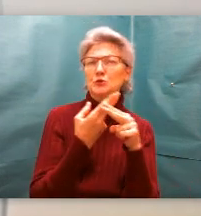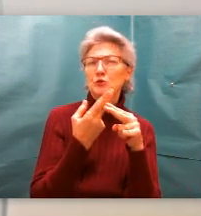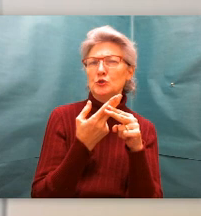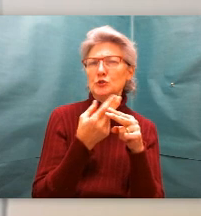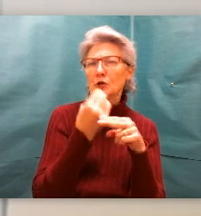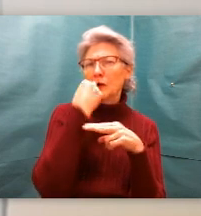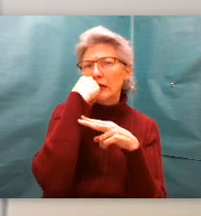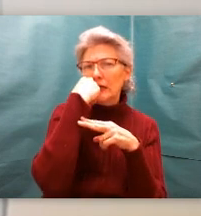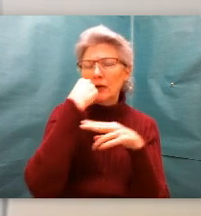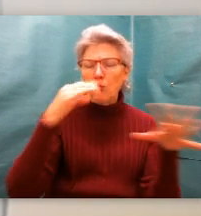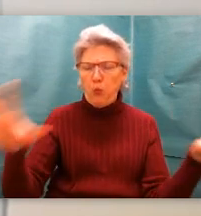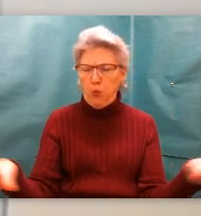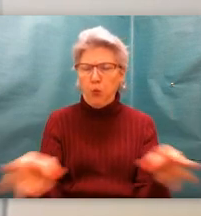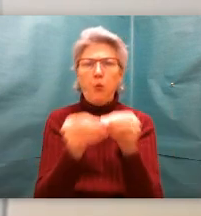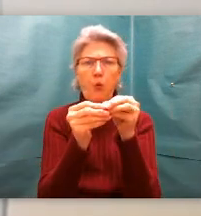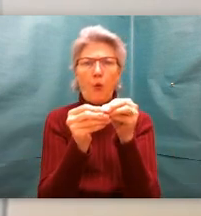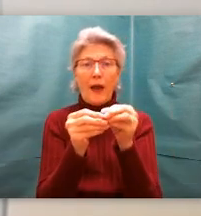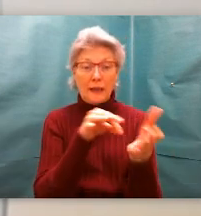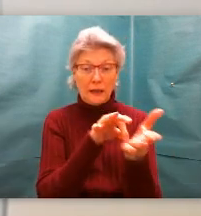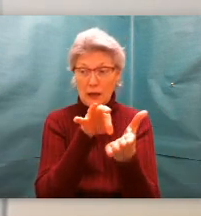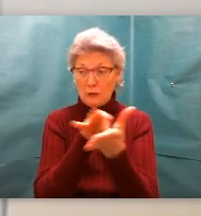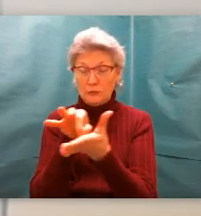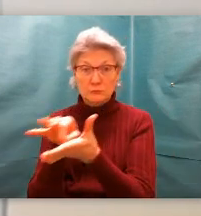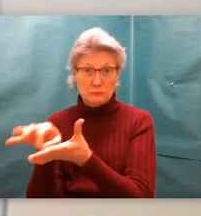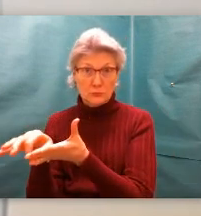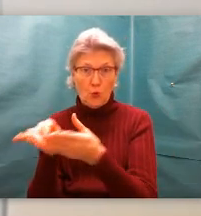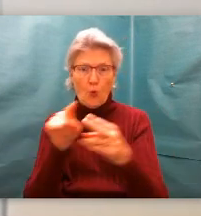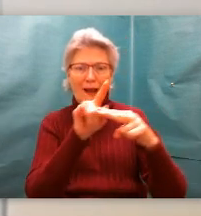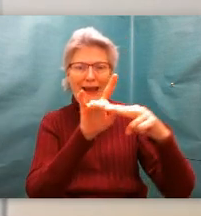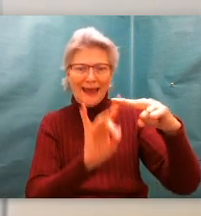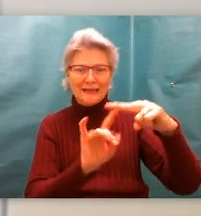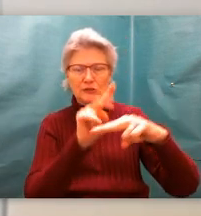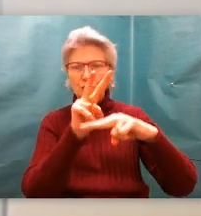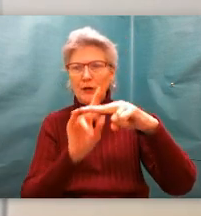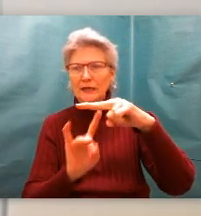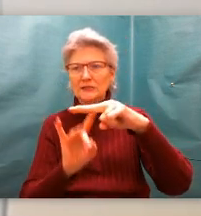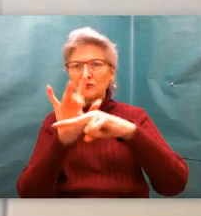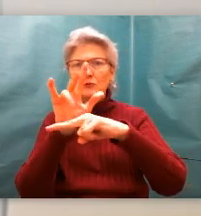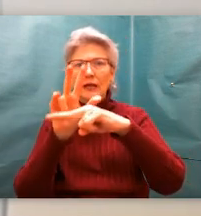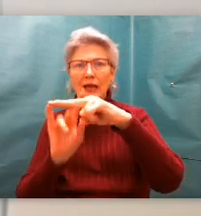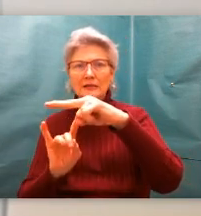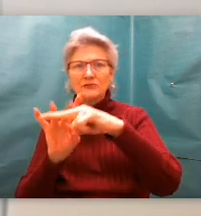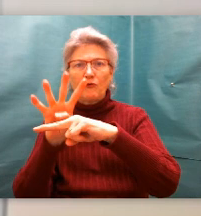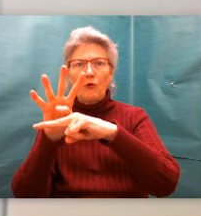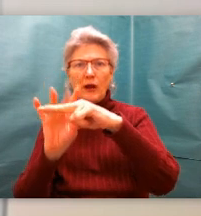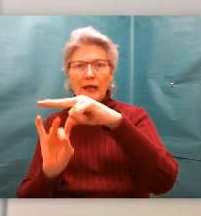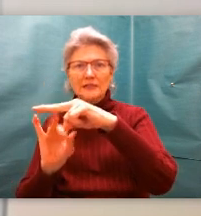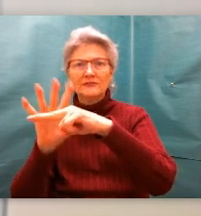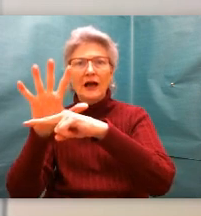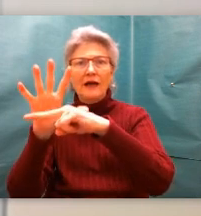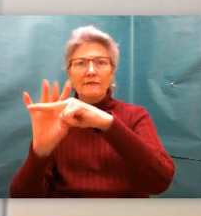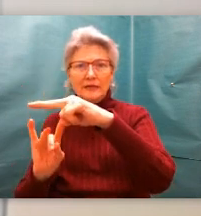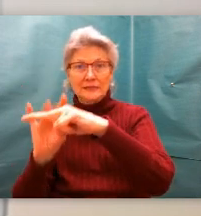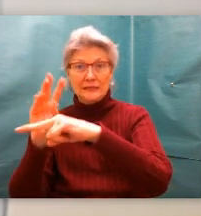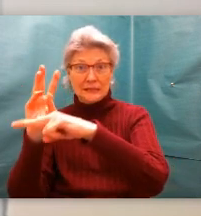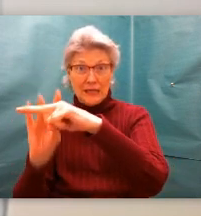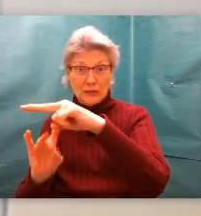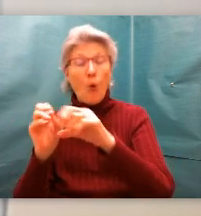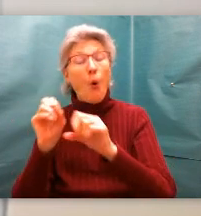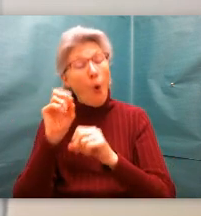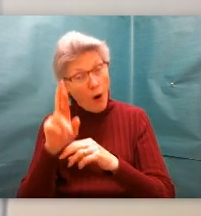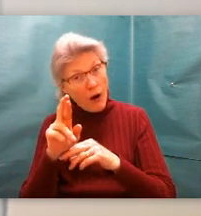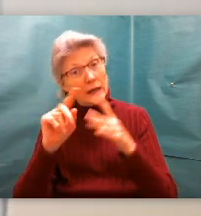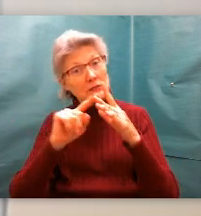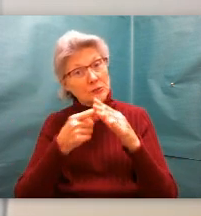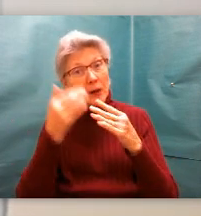in this time? I can count them all up. 1/8, 2/8, 3/8, 4/8, 5/8, 6/8. Or I can start